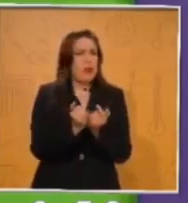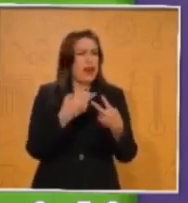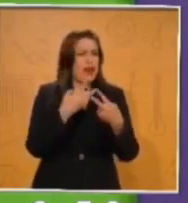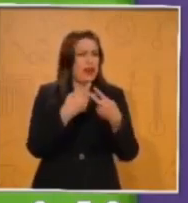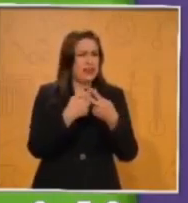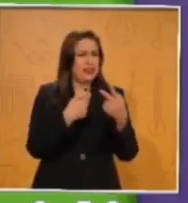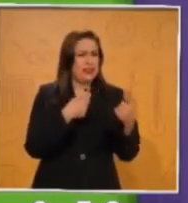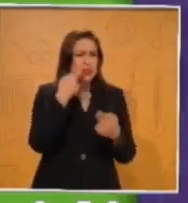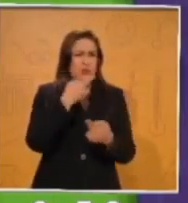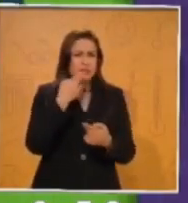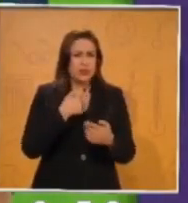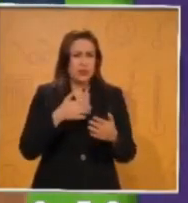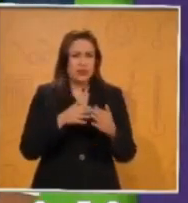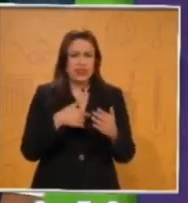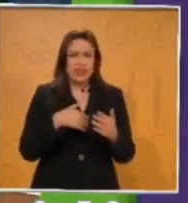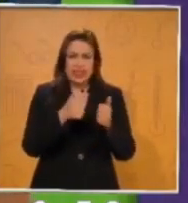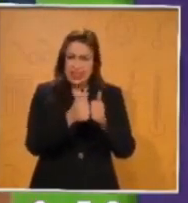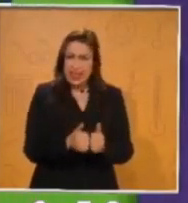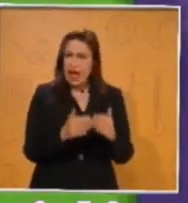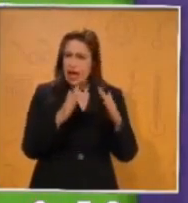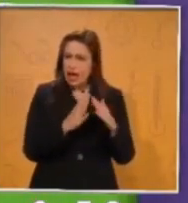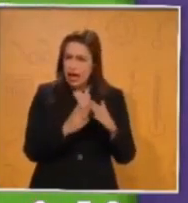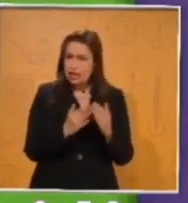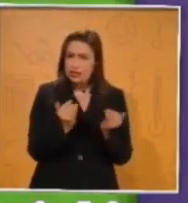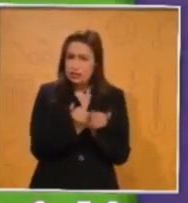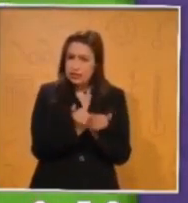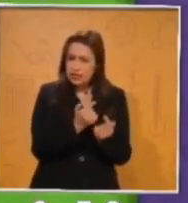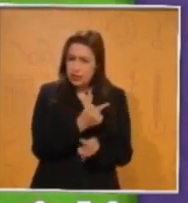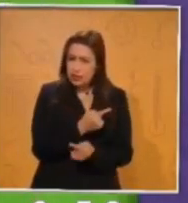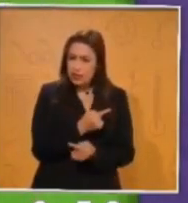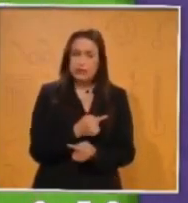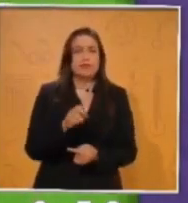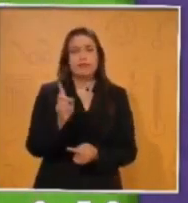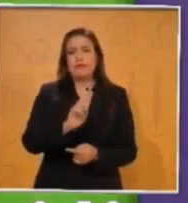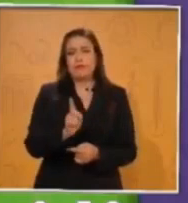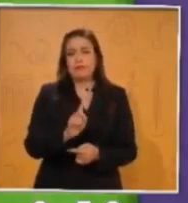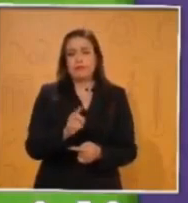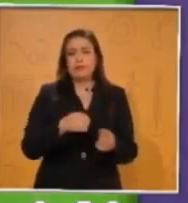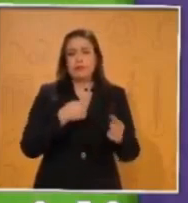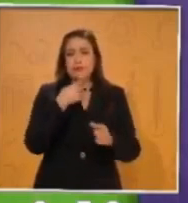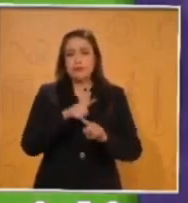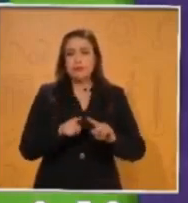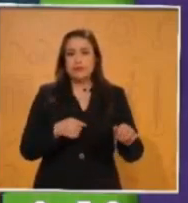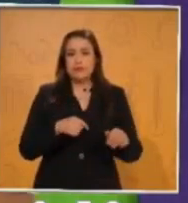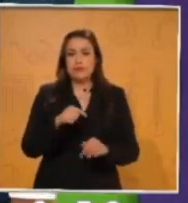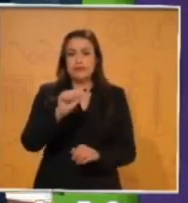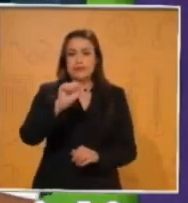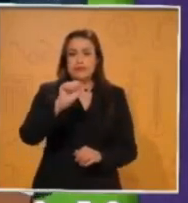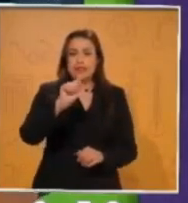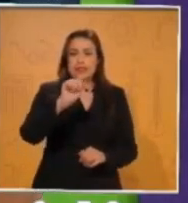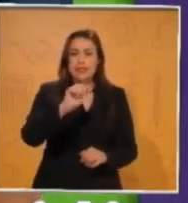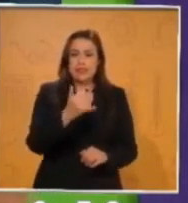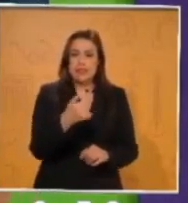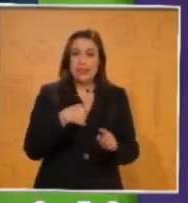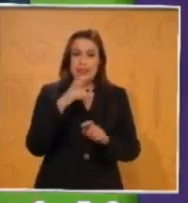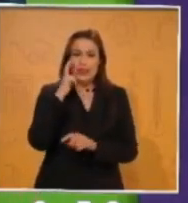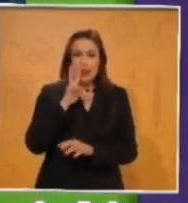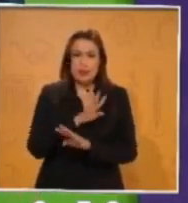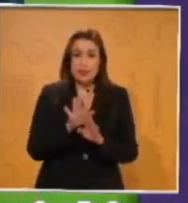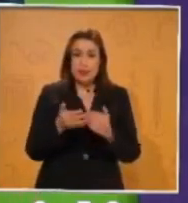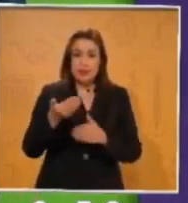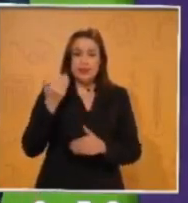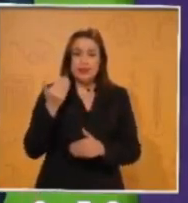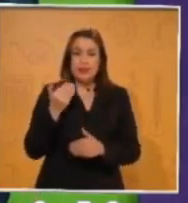stay at home. So I stayed, regular verb, the use of the ed, and I